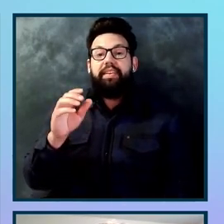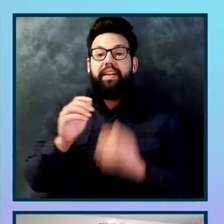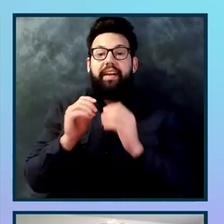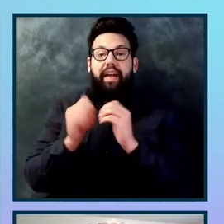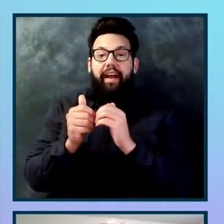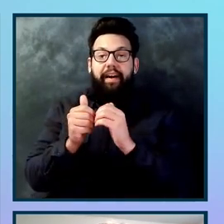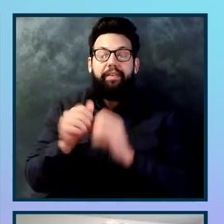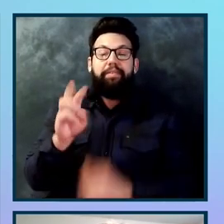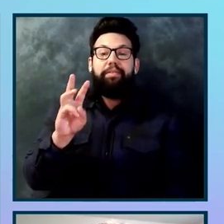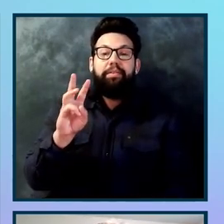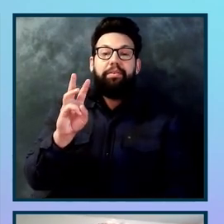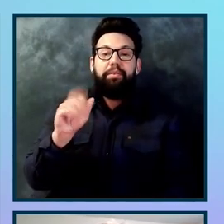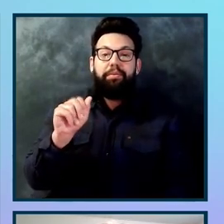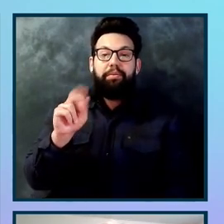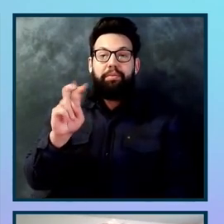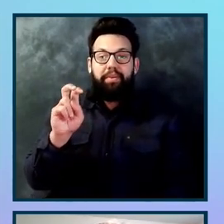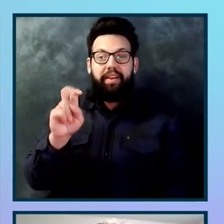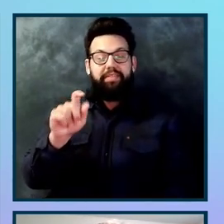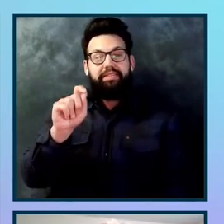wave.webaim.org.